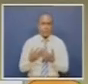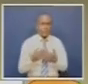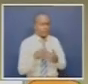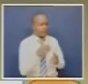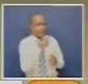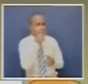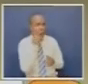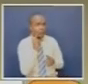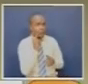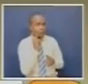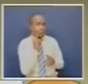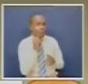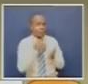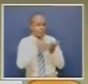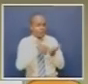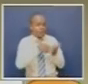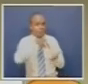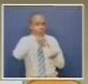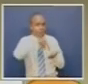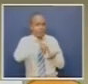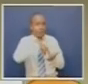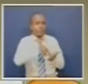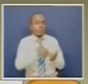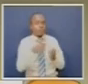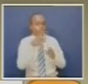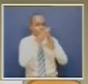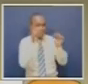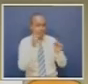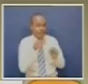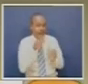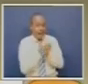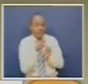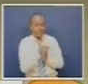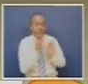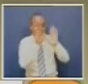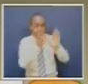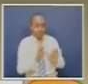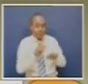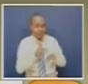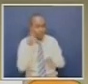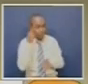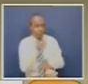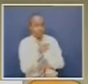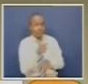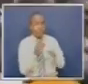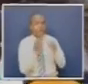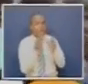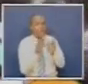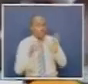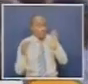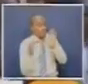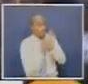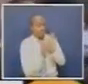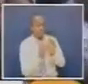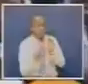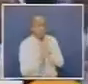be on the presidential ballot paper. And this is a very critical moment for him. If he's not on that paper,